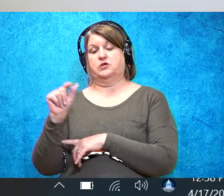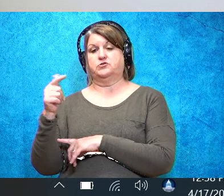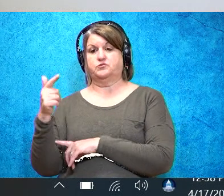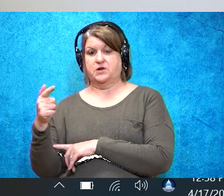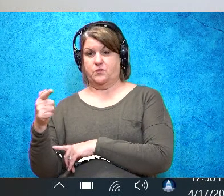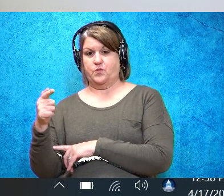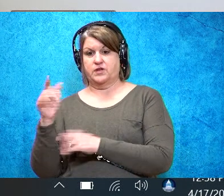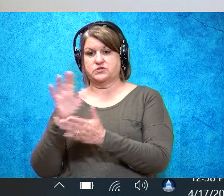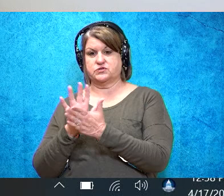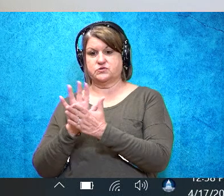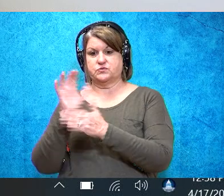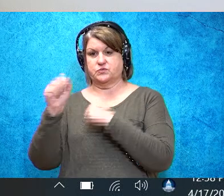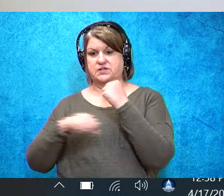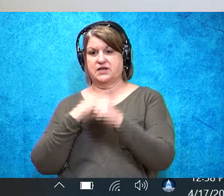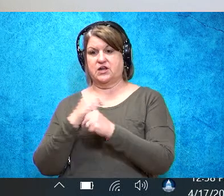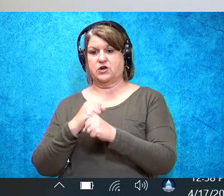registration.